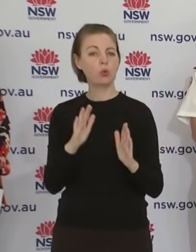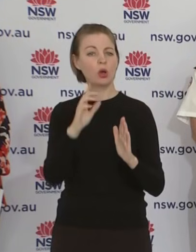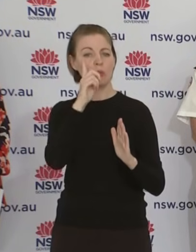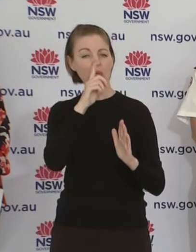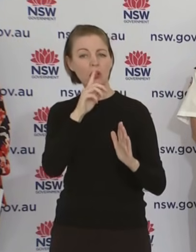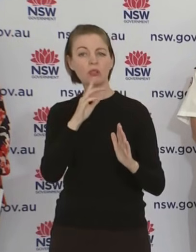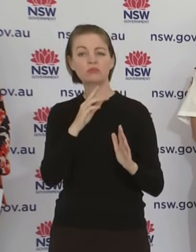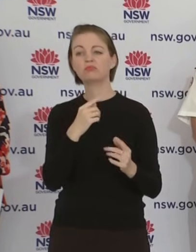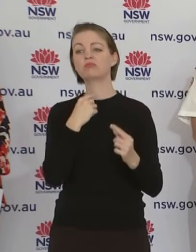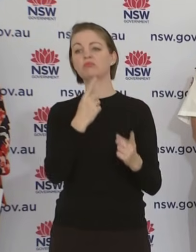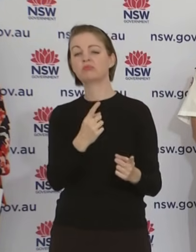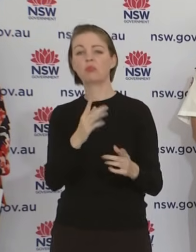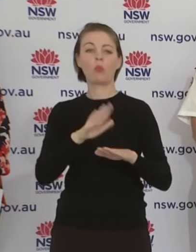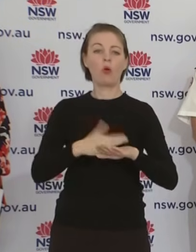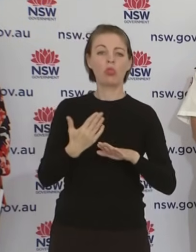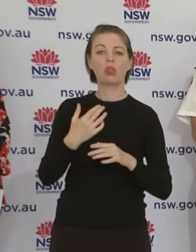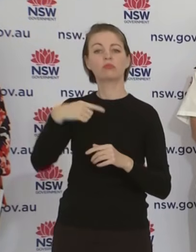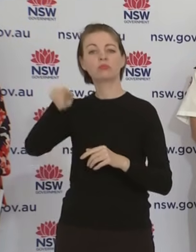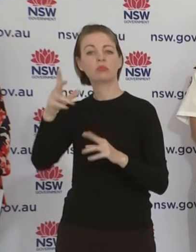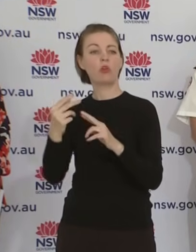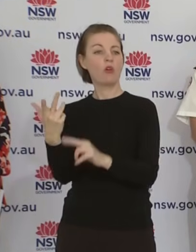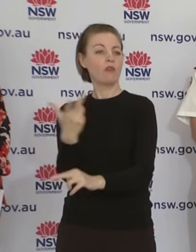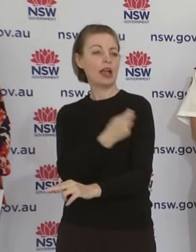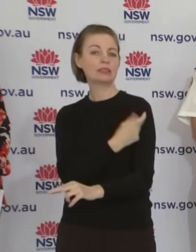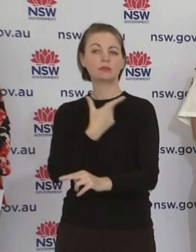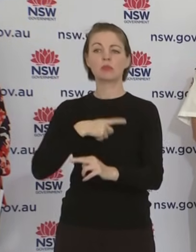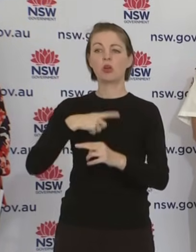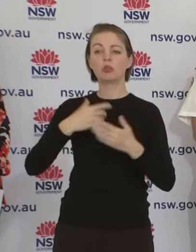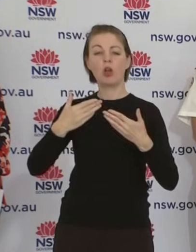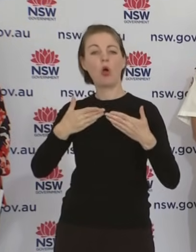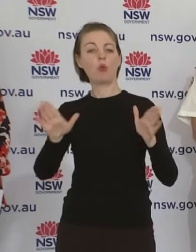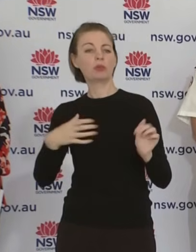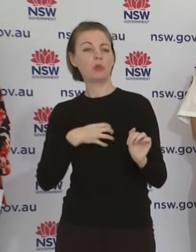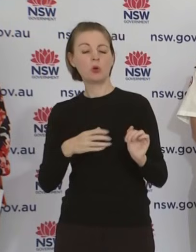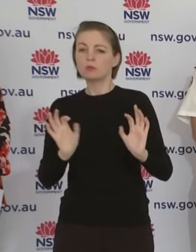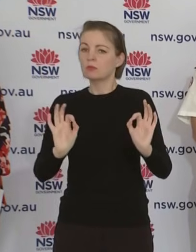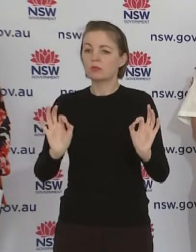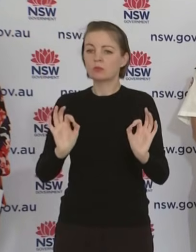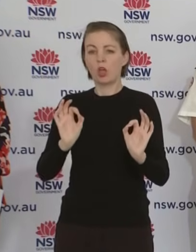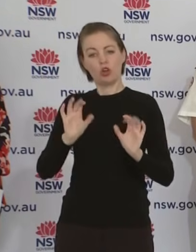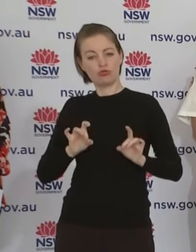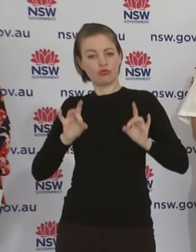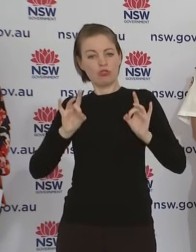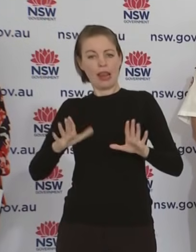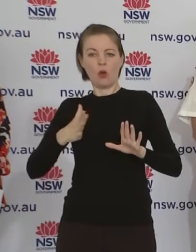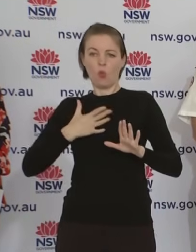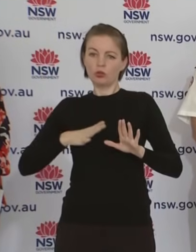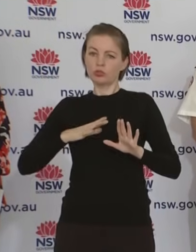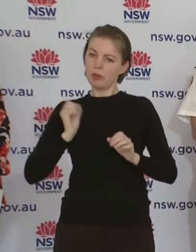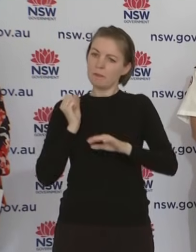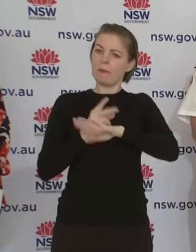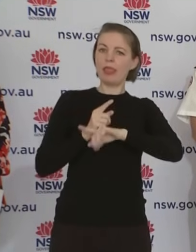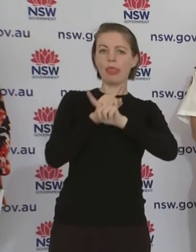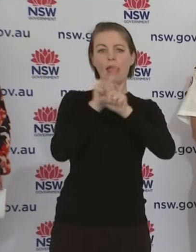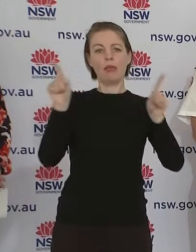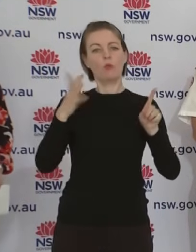I hold the ambition Dr Chant holds. I'd love to see our first doses get close to 90%. That's our dream, because then we know we're all safer, we're all